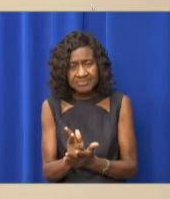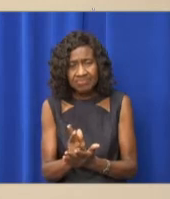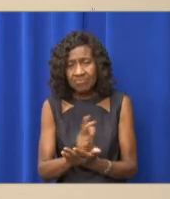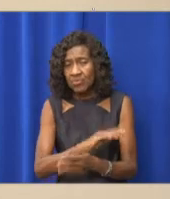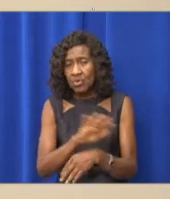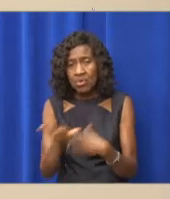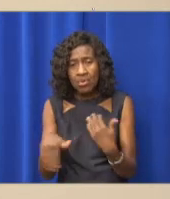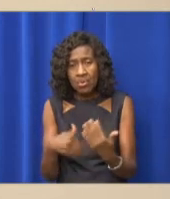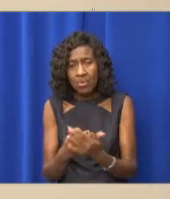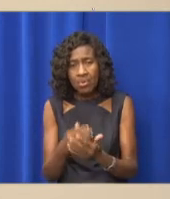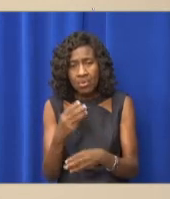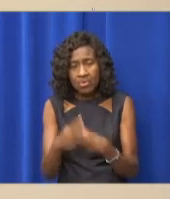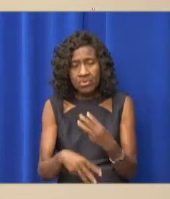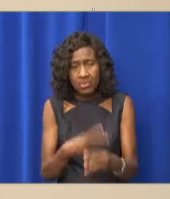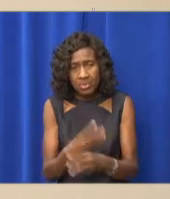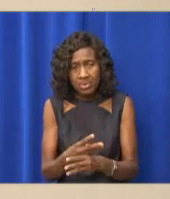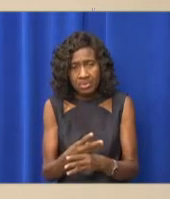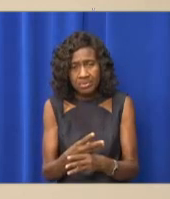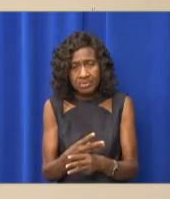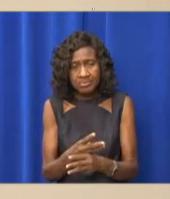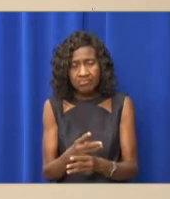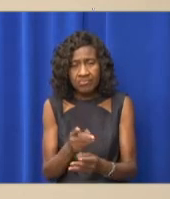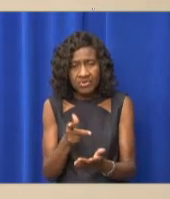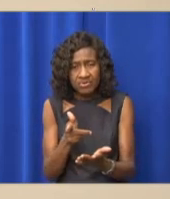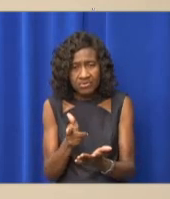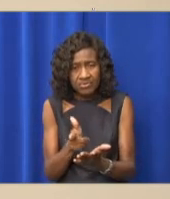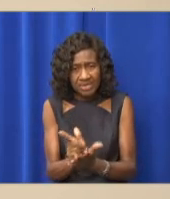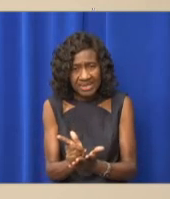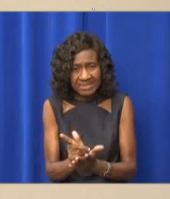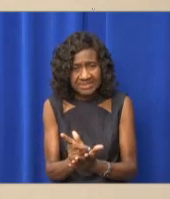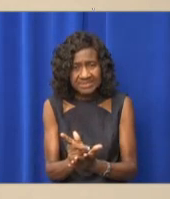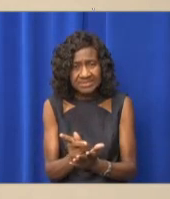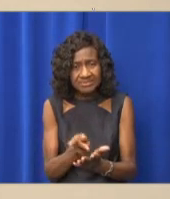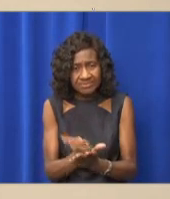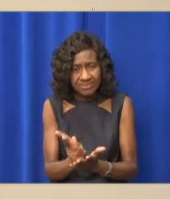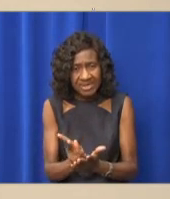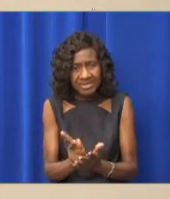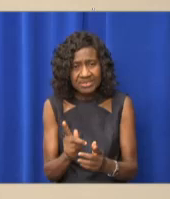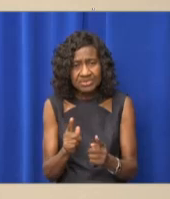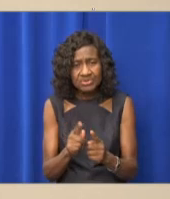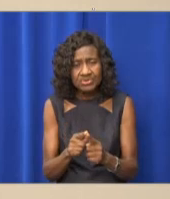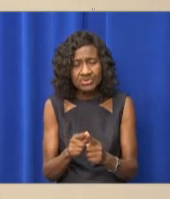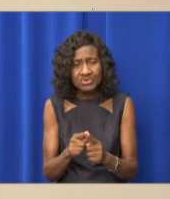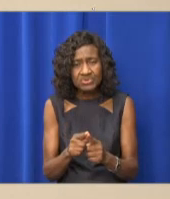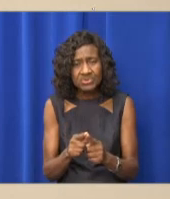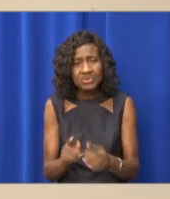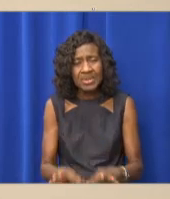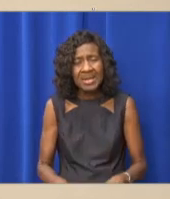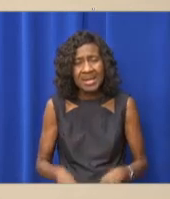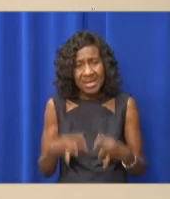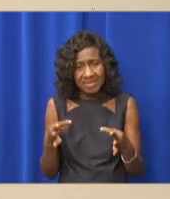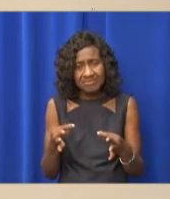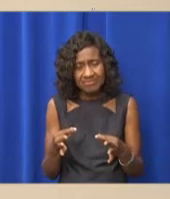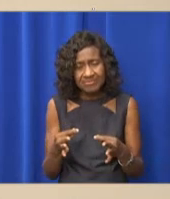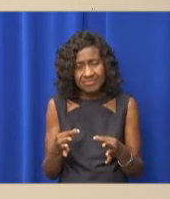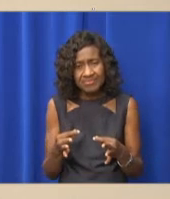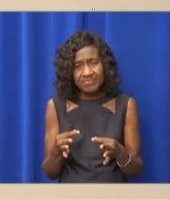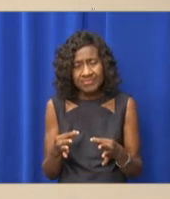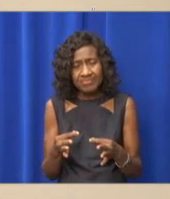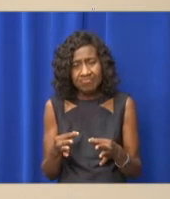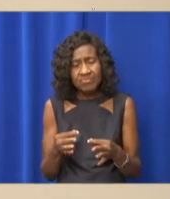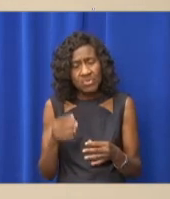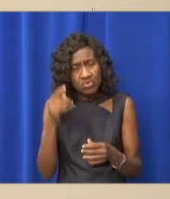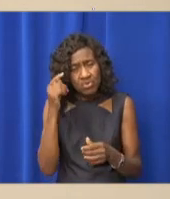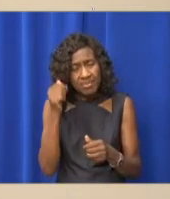world the right to life. So I would just ask everyone to bear that in